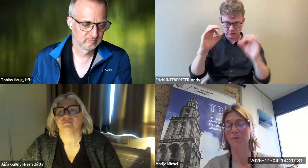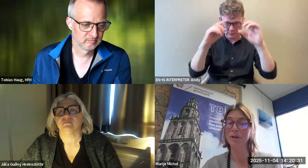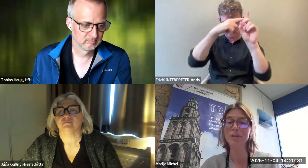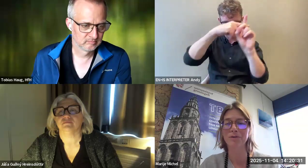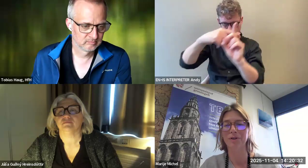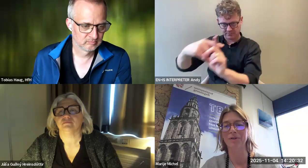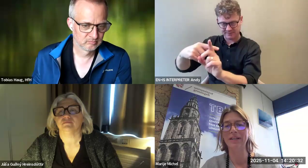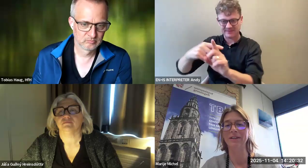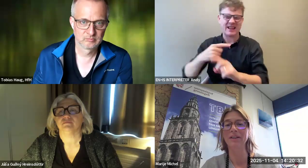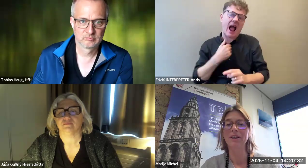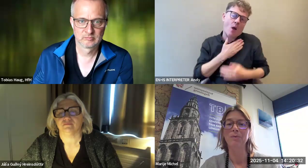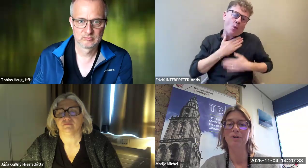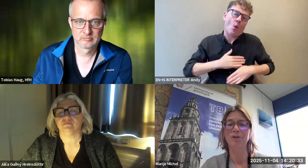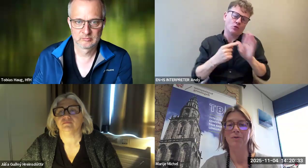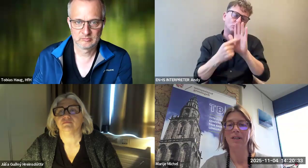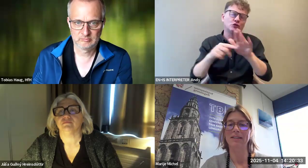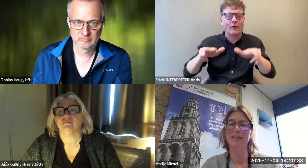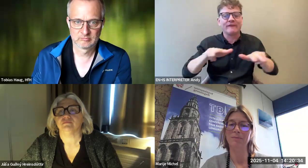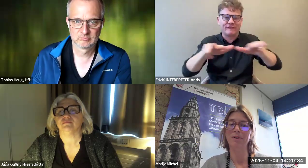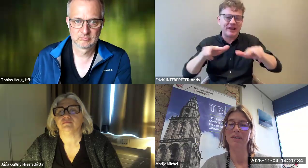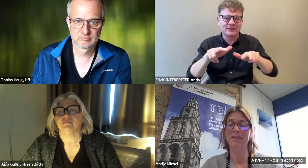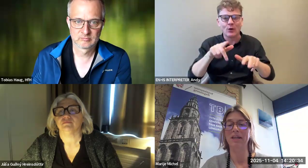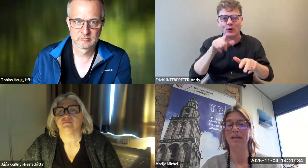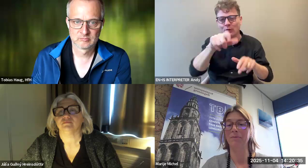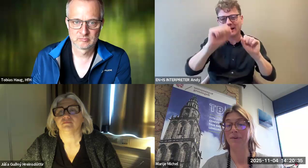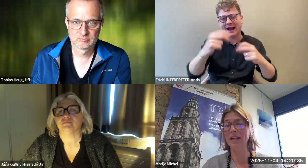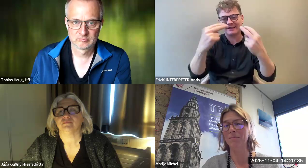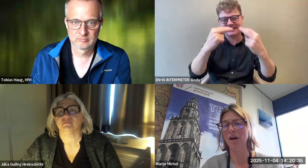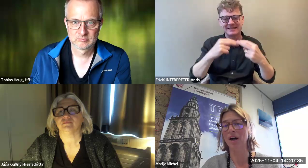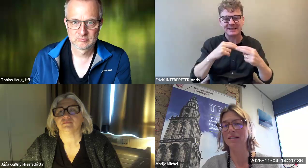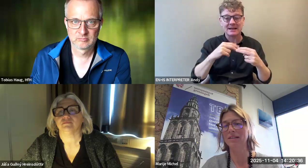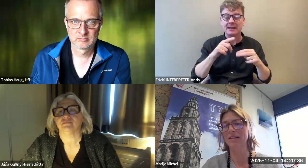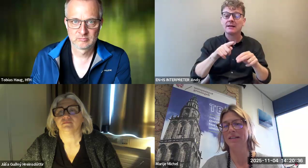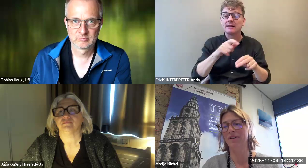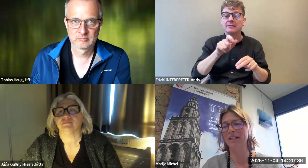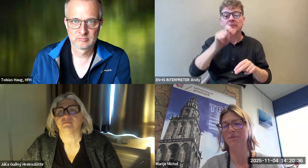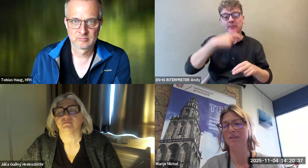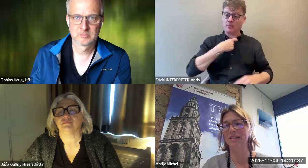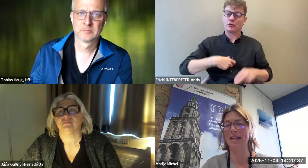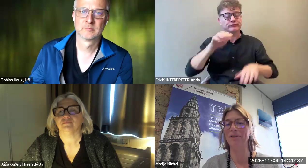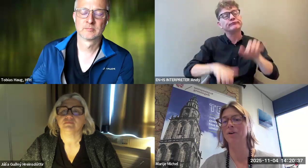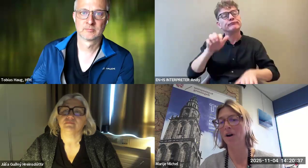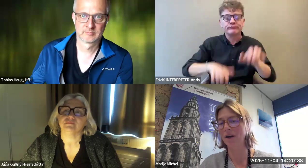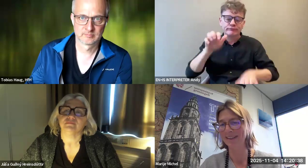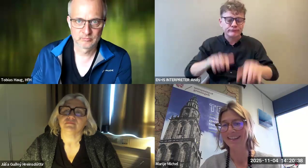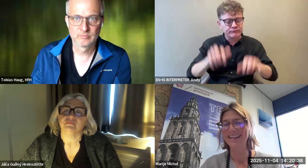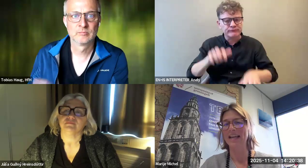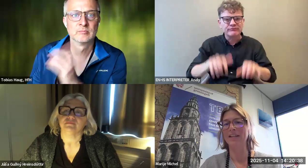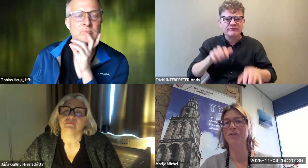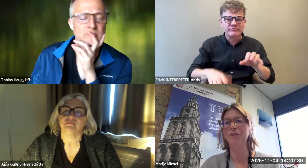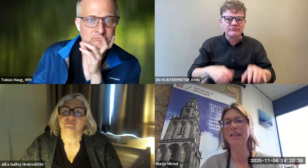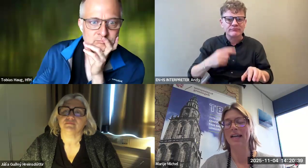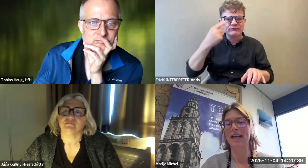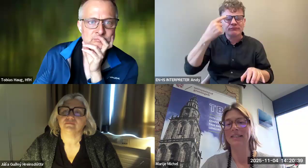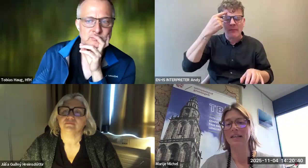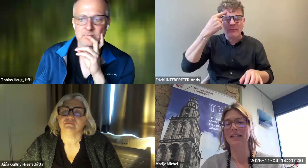video that I wanted to show you here would show that this person is making a break, a pause in the writing process at because.